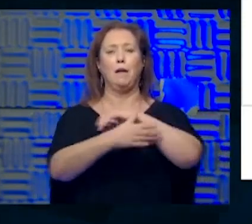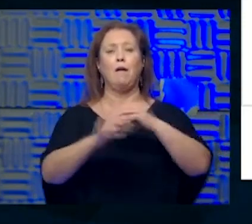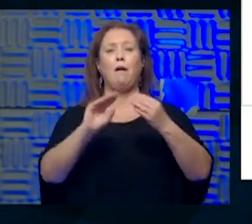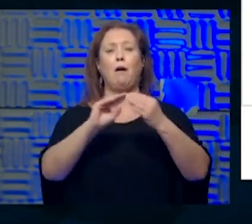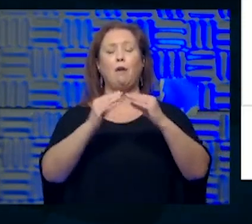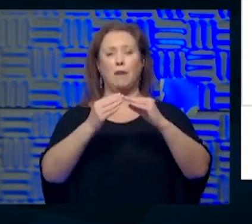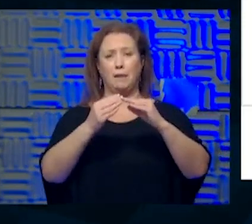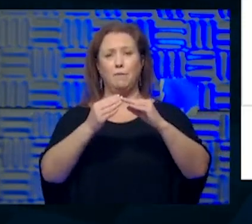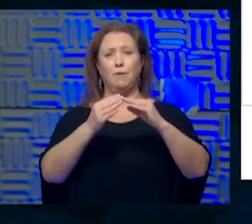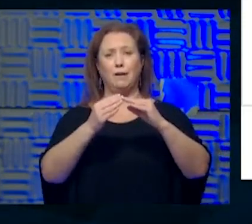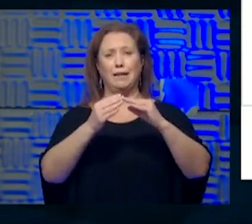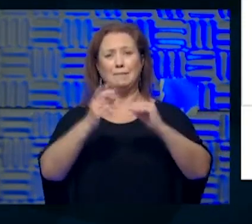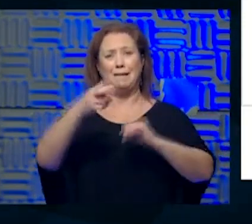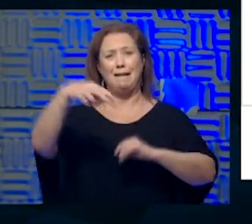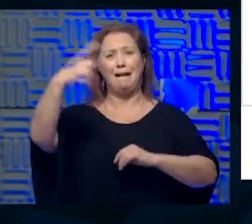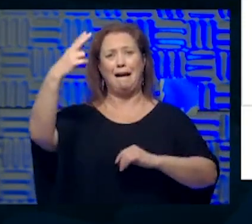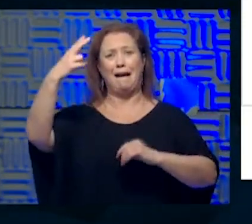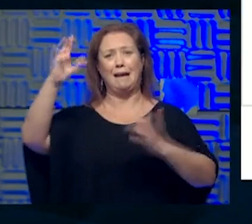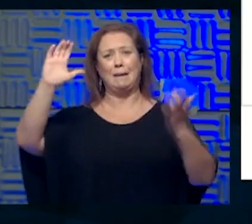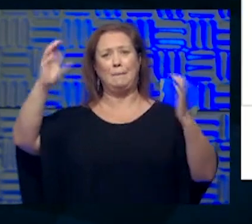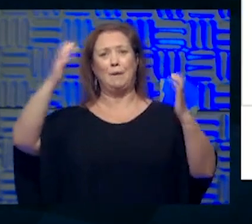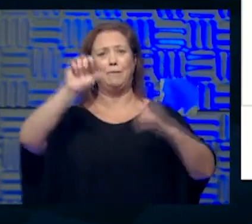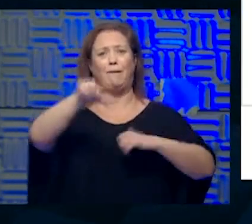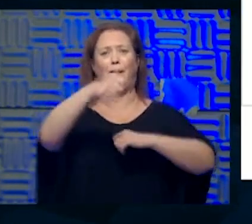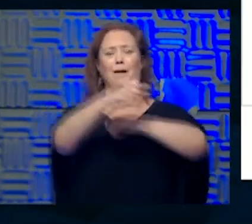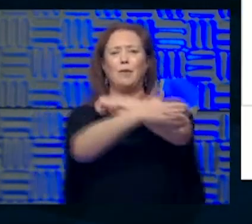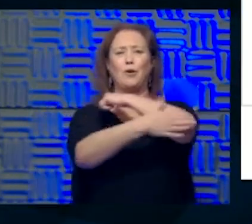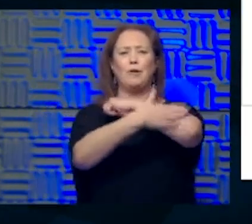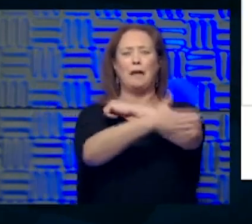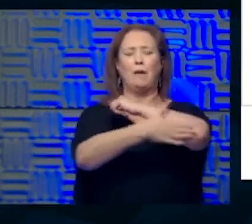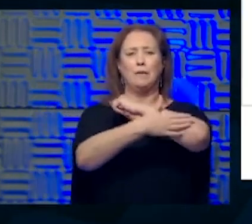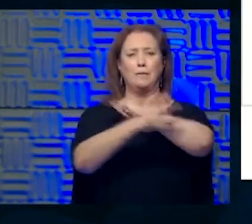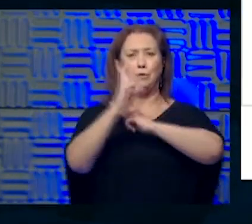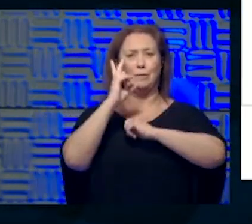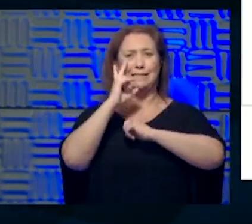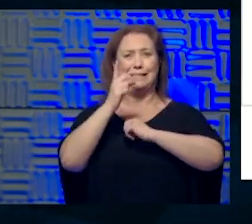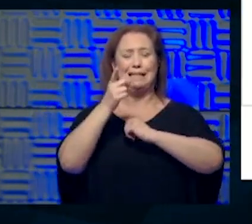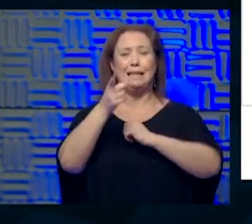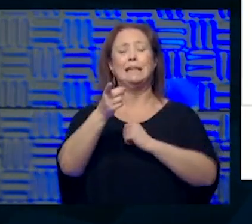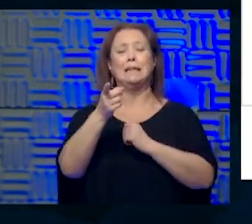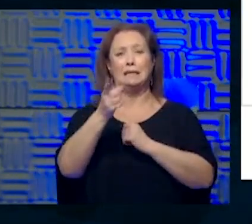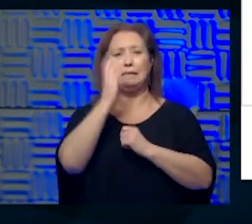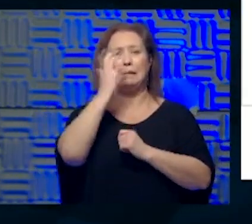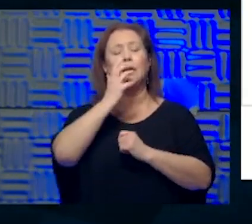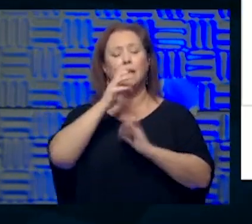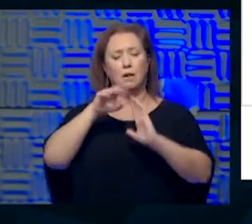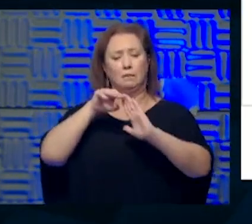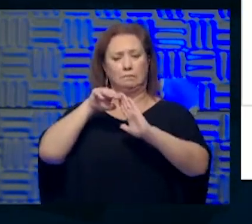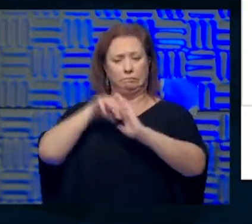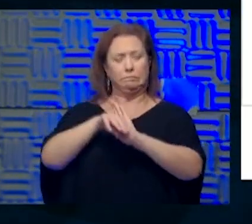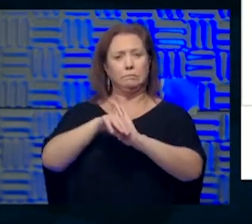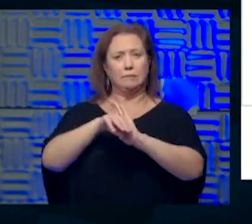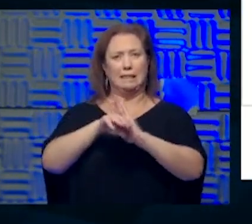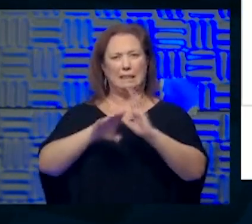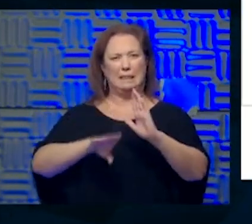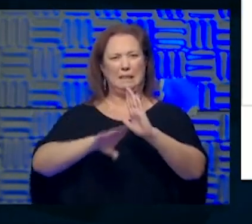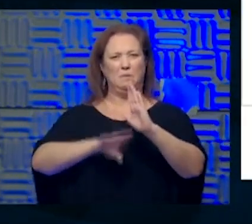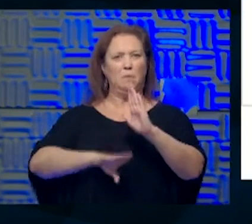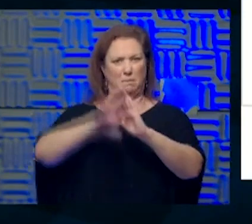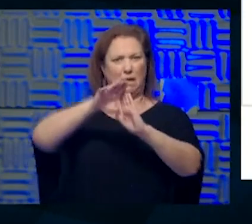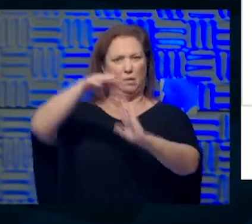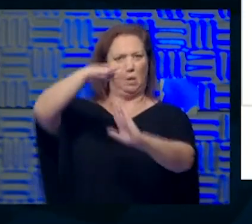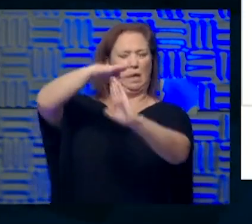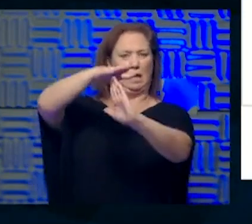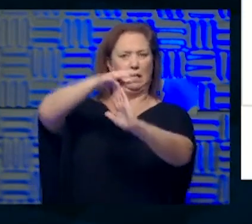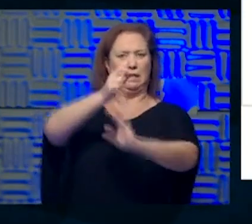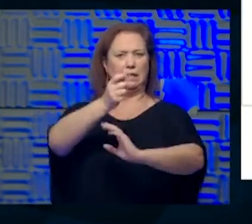been relatively high compared to neighbors, but you really can see here that we've come down from the real peak we were at